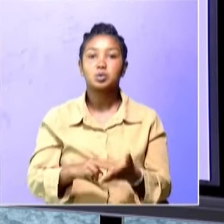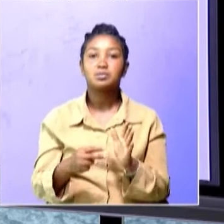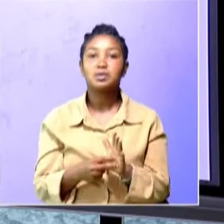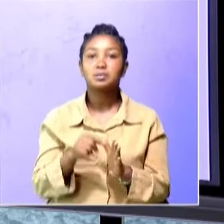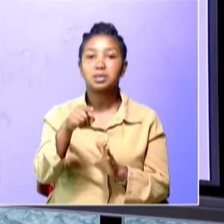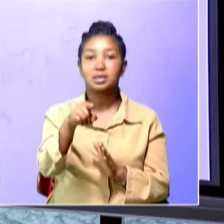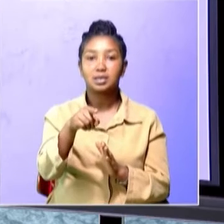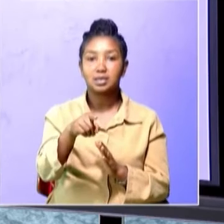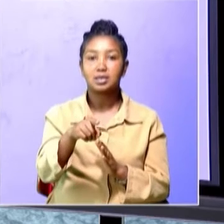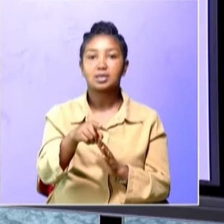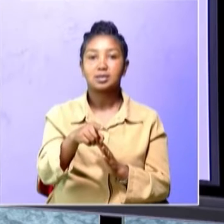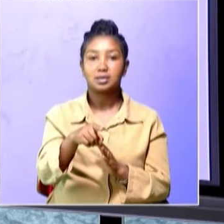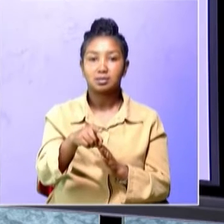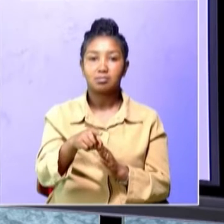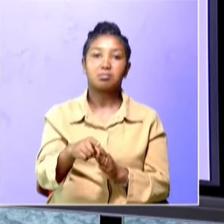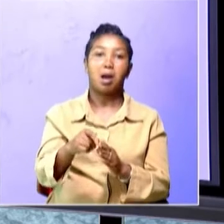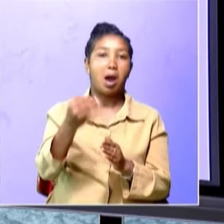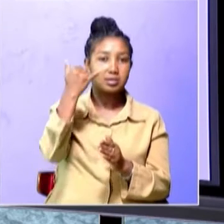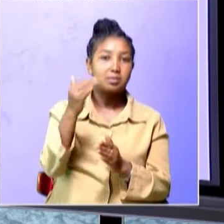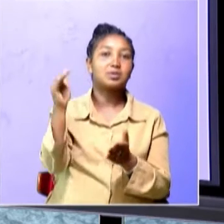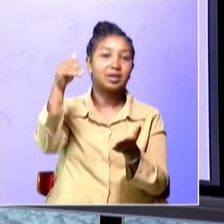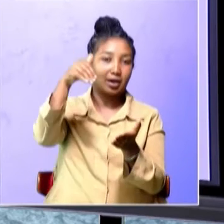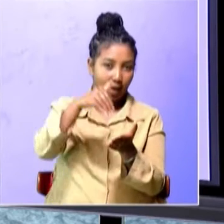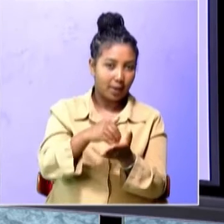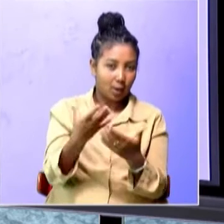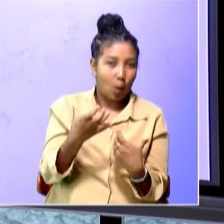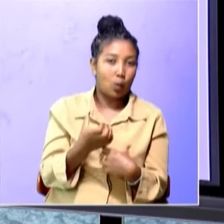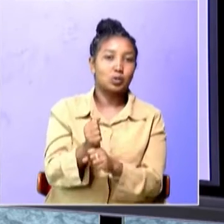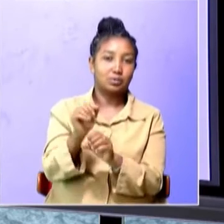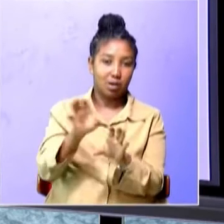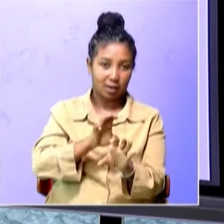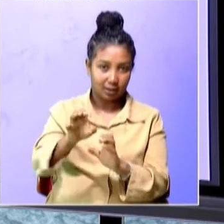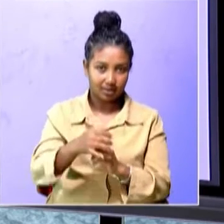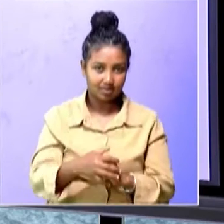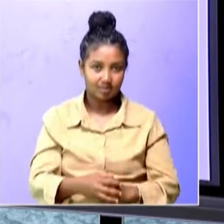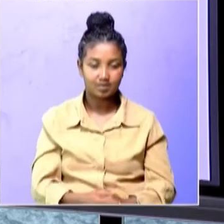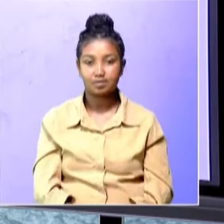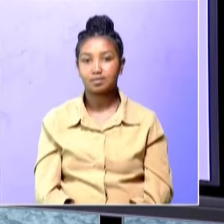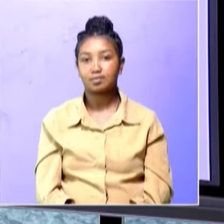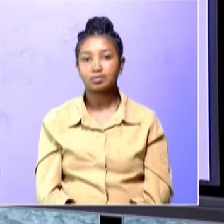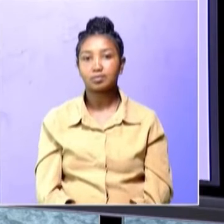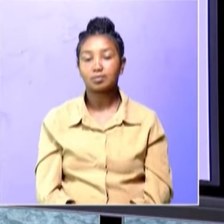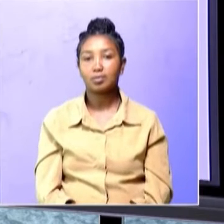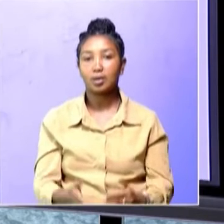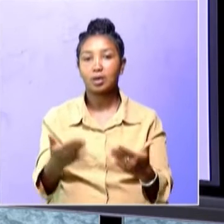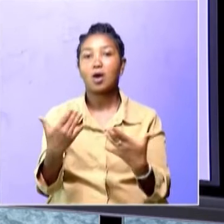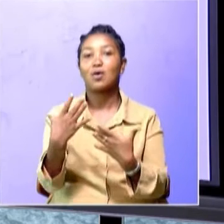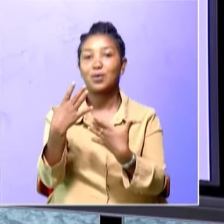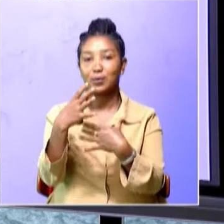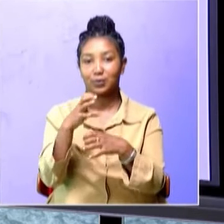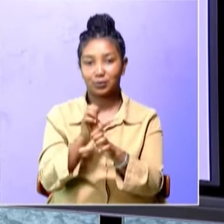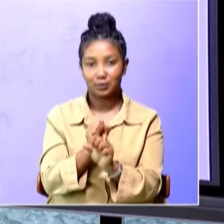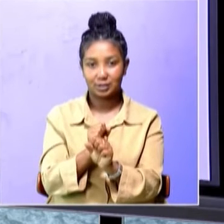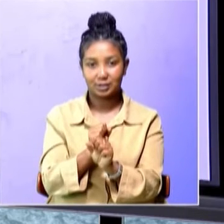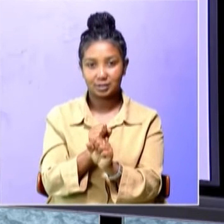you are going to what? To restate our opinion as in a conclusion. Okay, so now we're going to conclude.